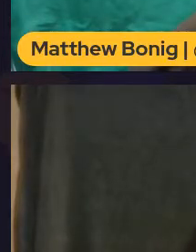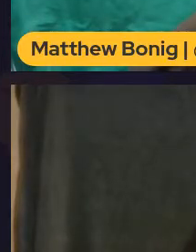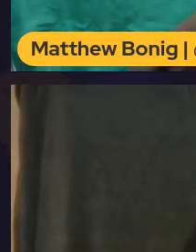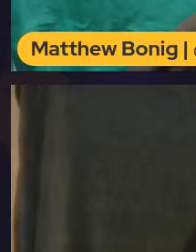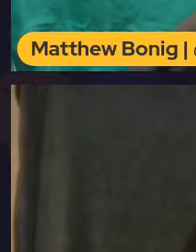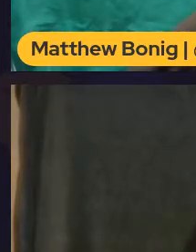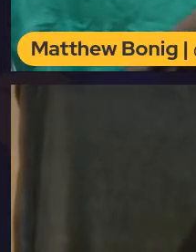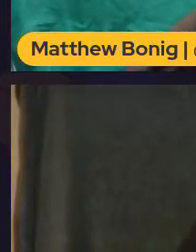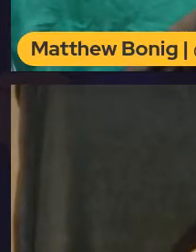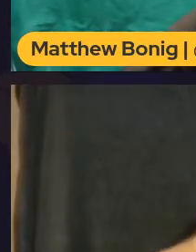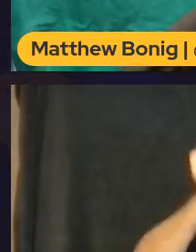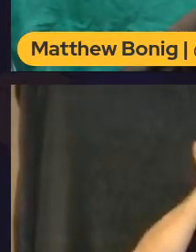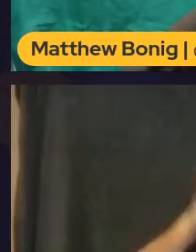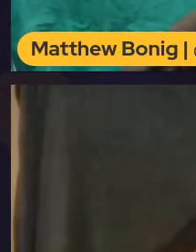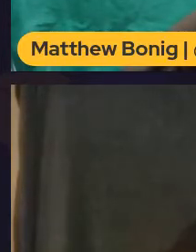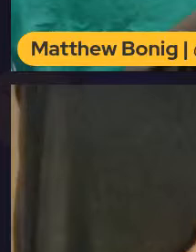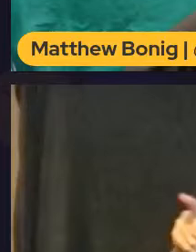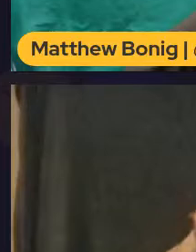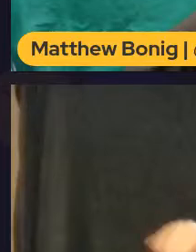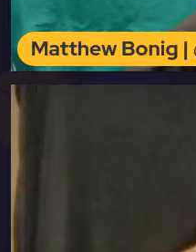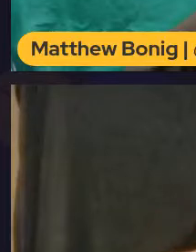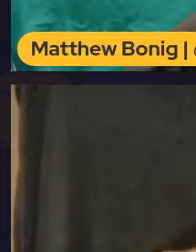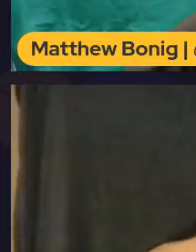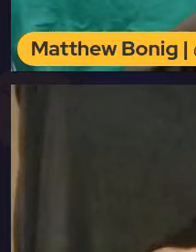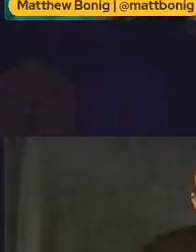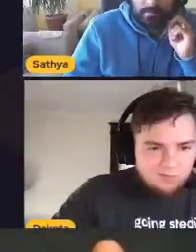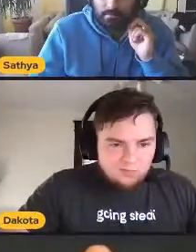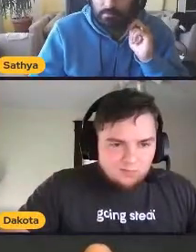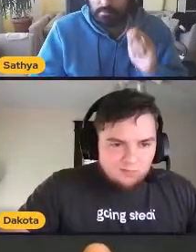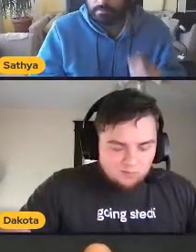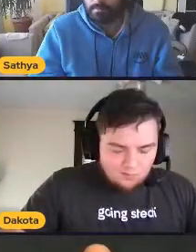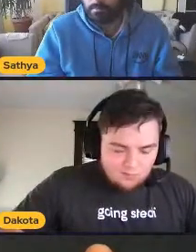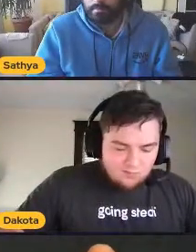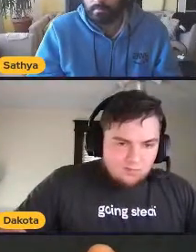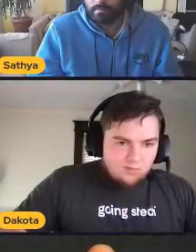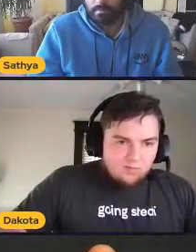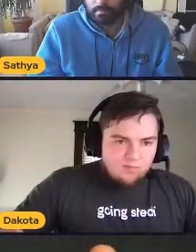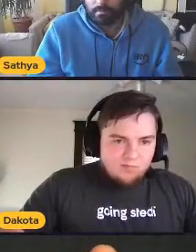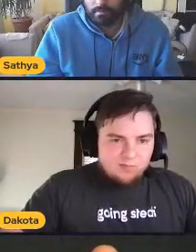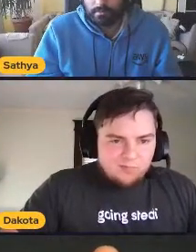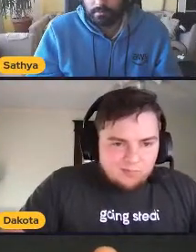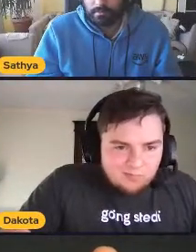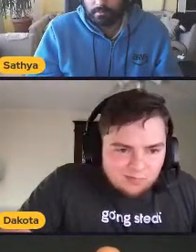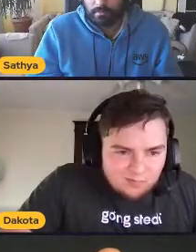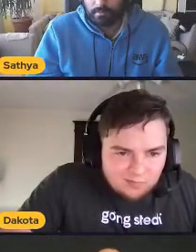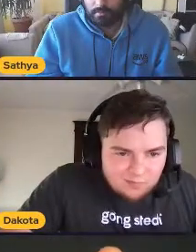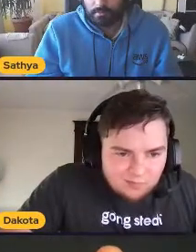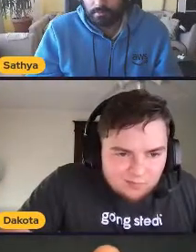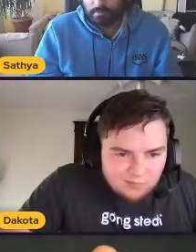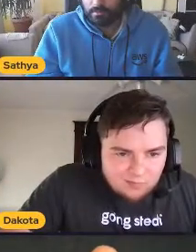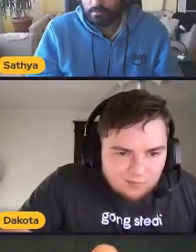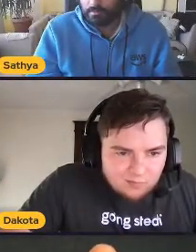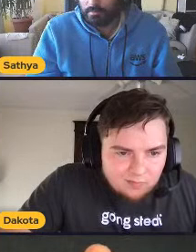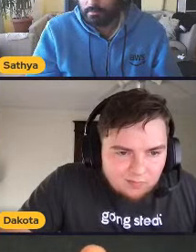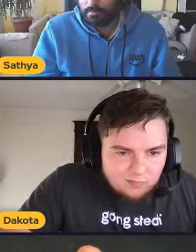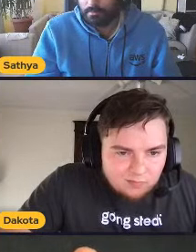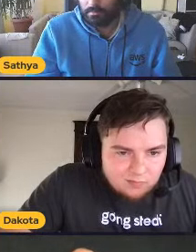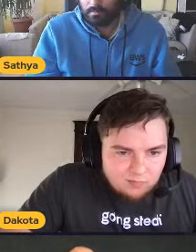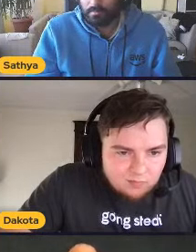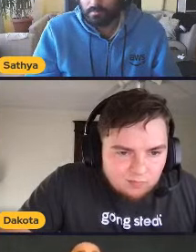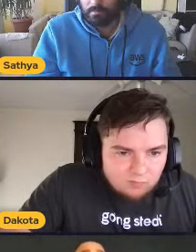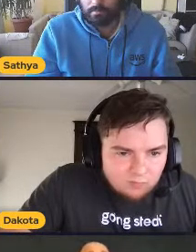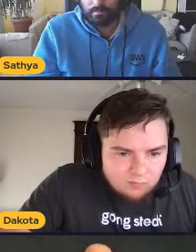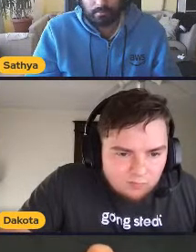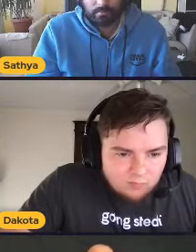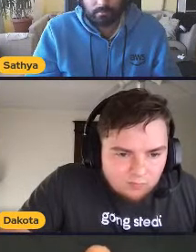gentleman who is doing some research and would like your help. So we'll watch this while Dakota gets squared developers. Ever worried you might be